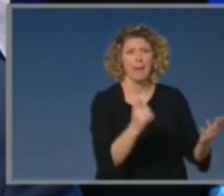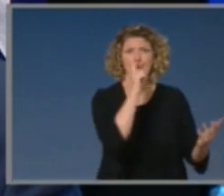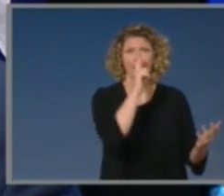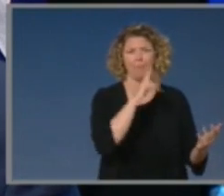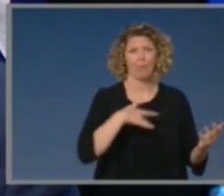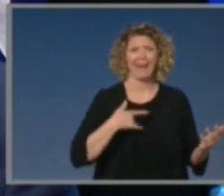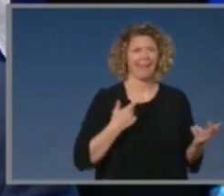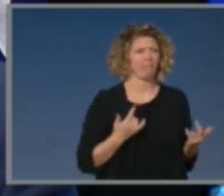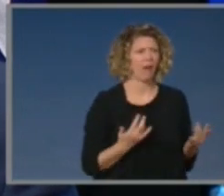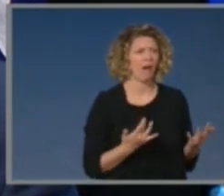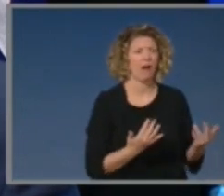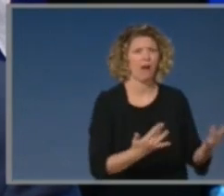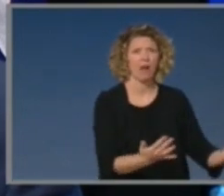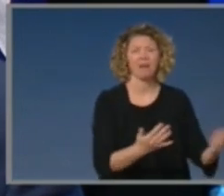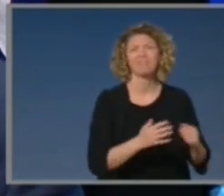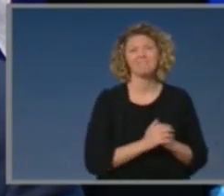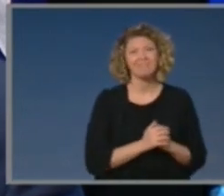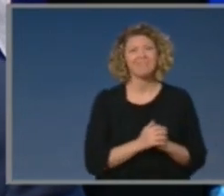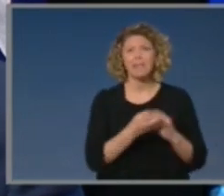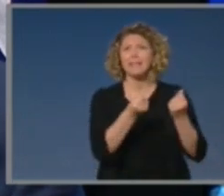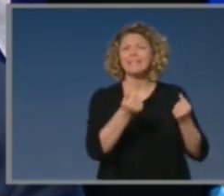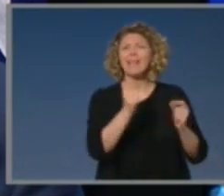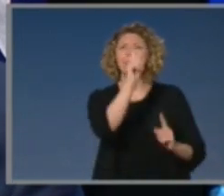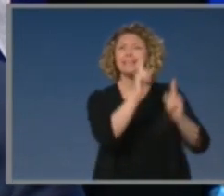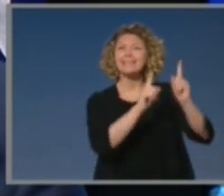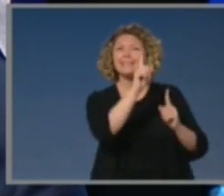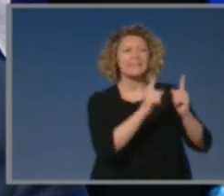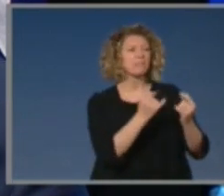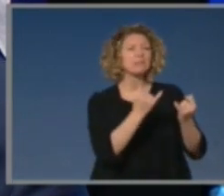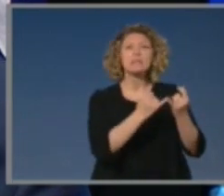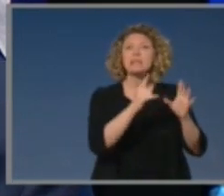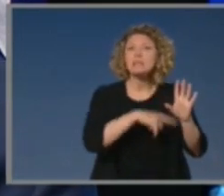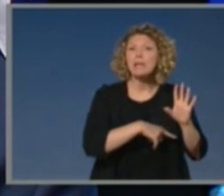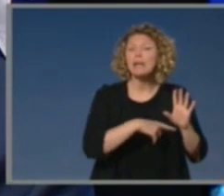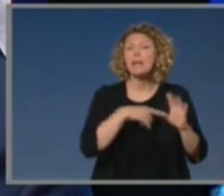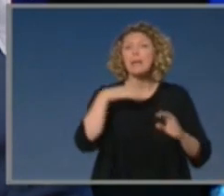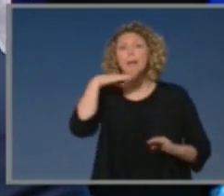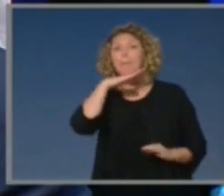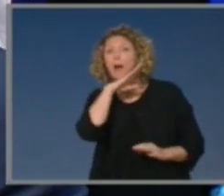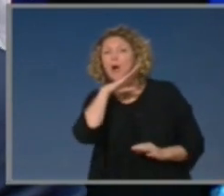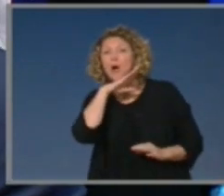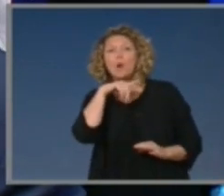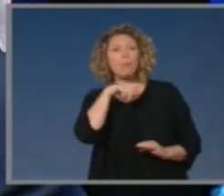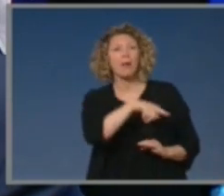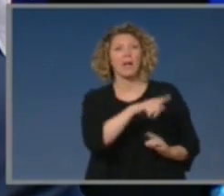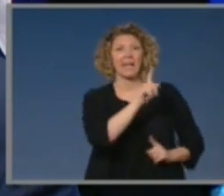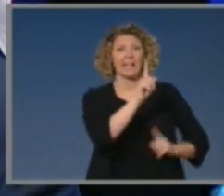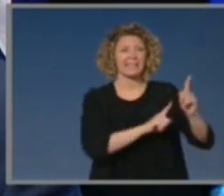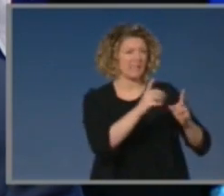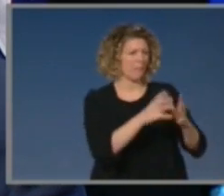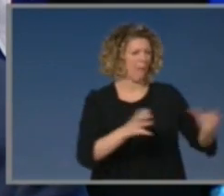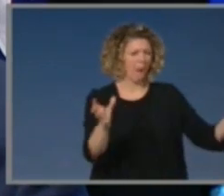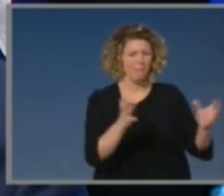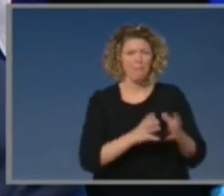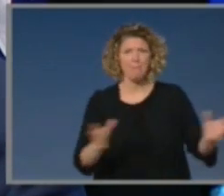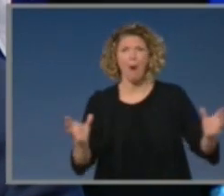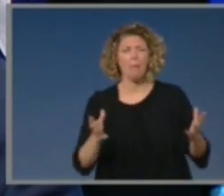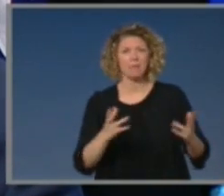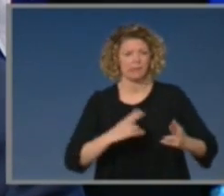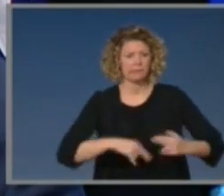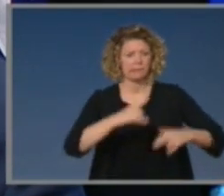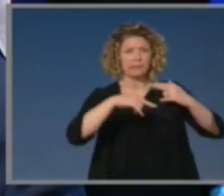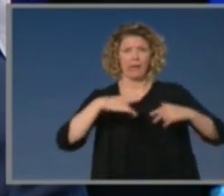felt in the high-growth metropolitan areas of Sydney and Melbourne, and that's why we've had the Urban Congestion Fund and the range of